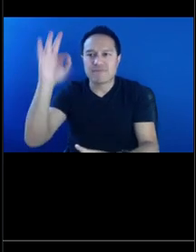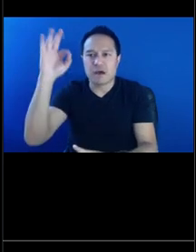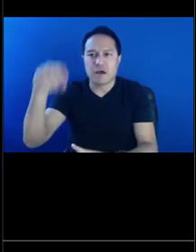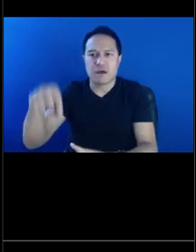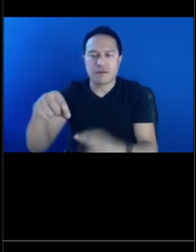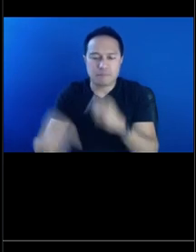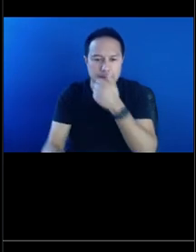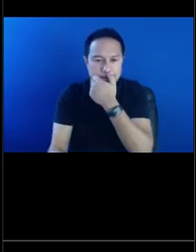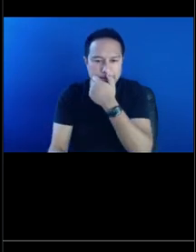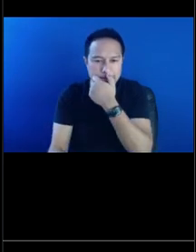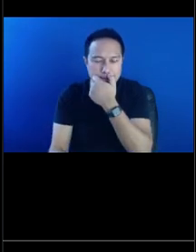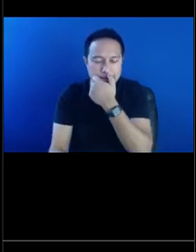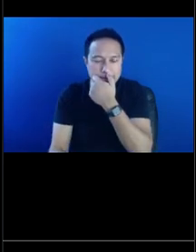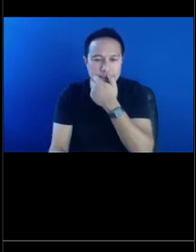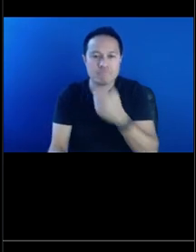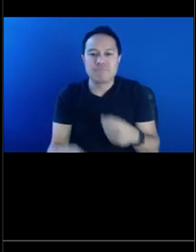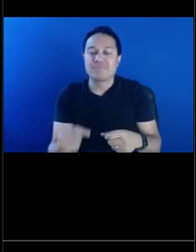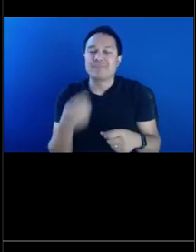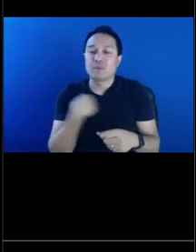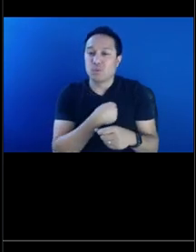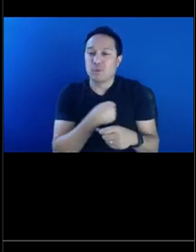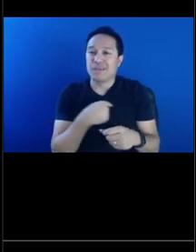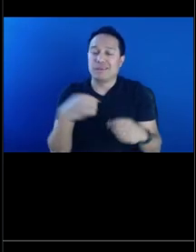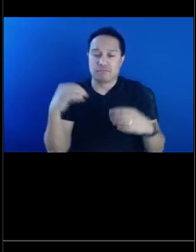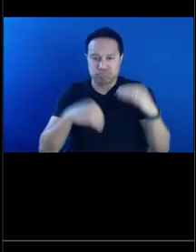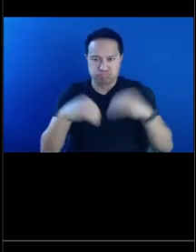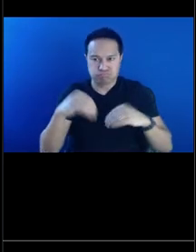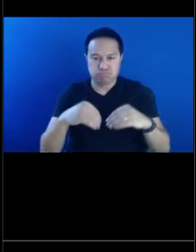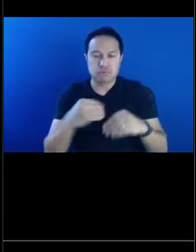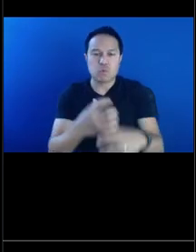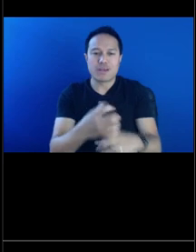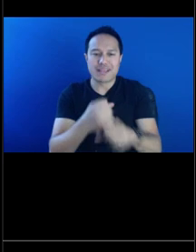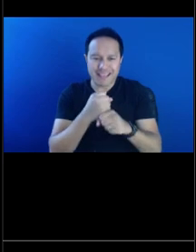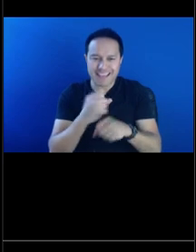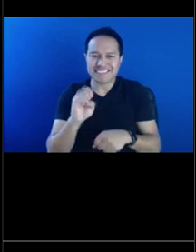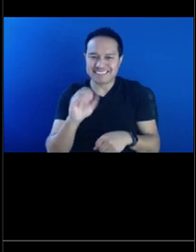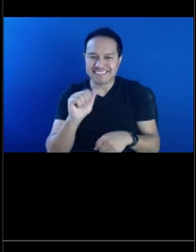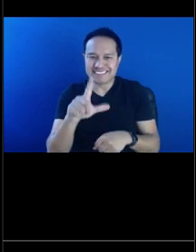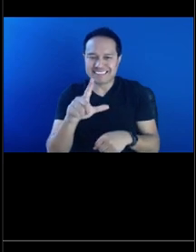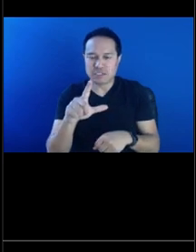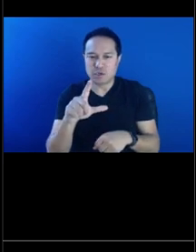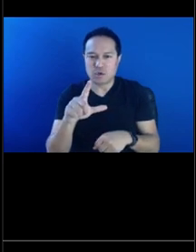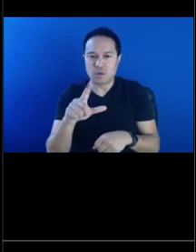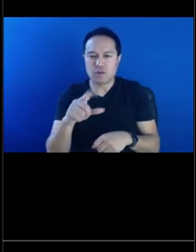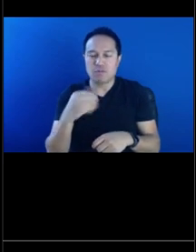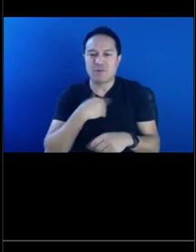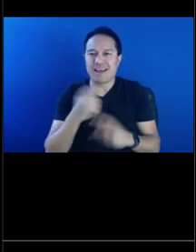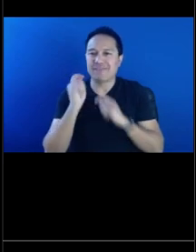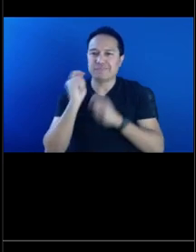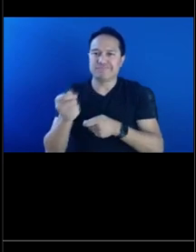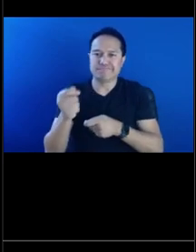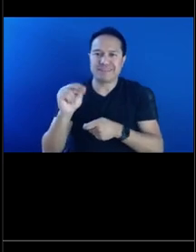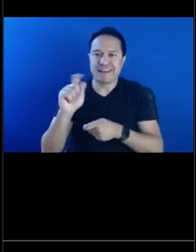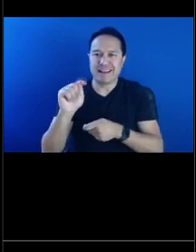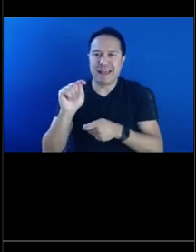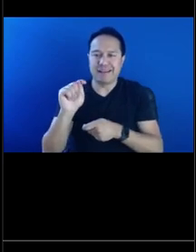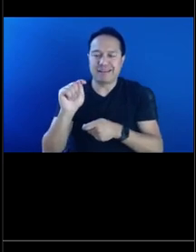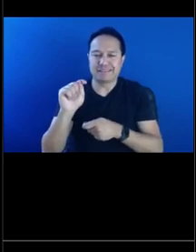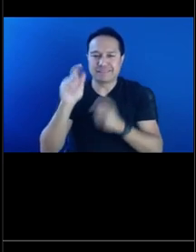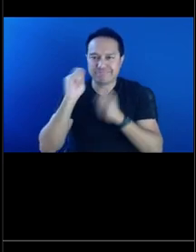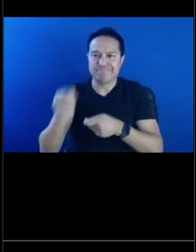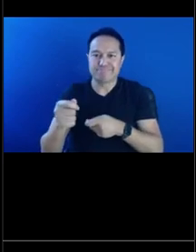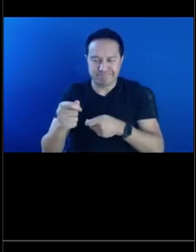are, we capture the seal. You can see here it's got a net over its head. So we have a trained team, and they